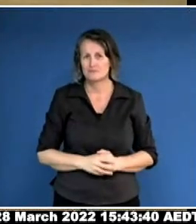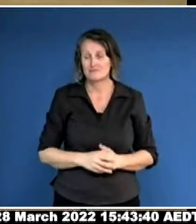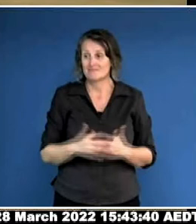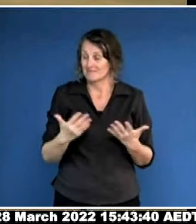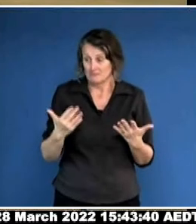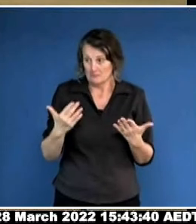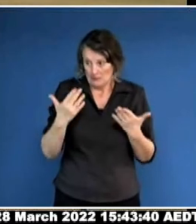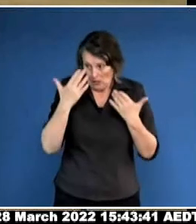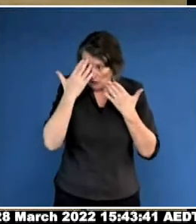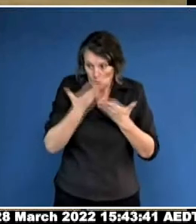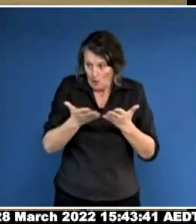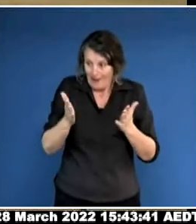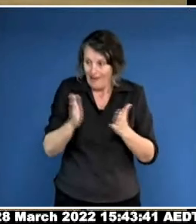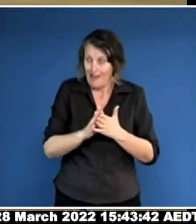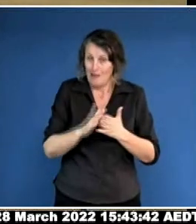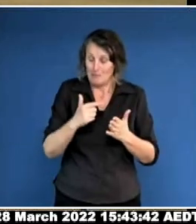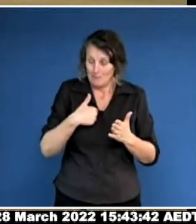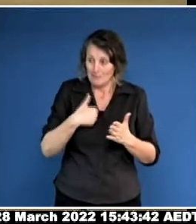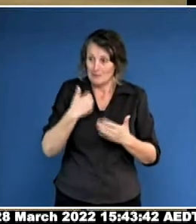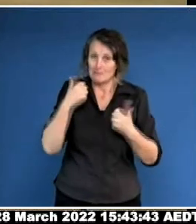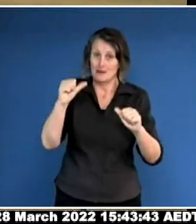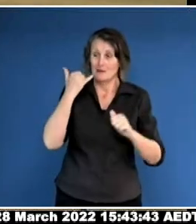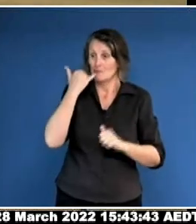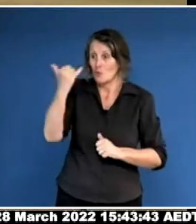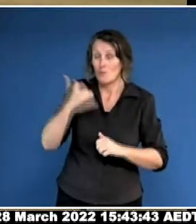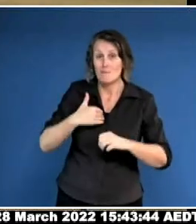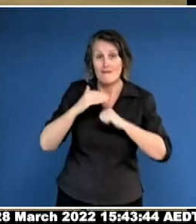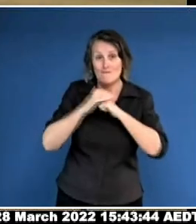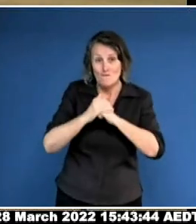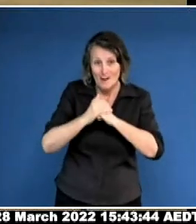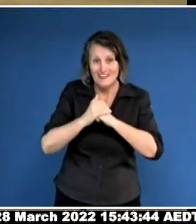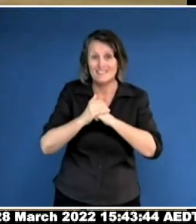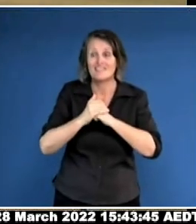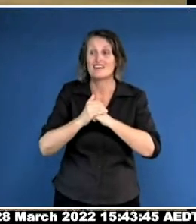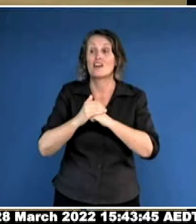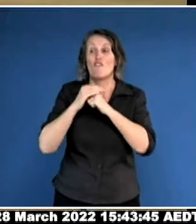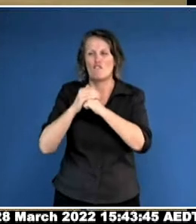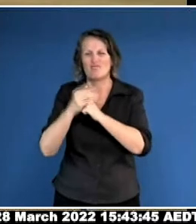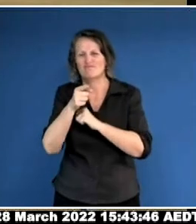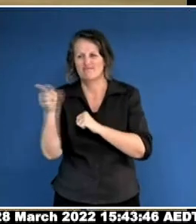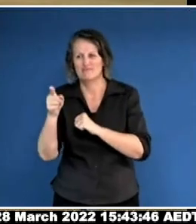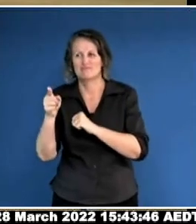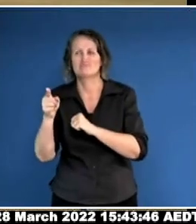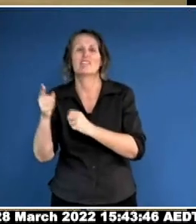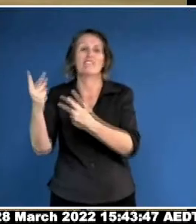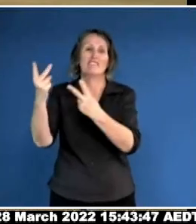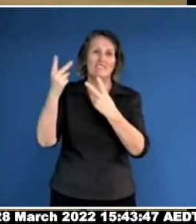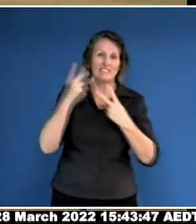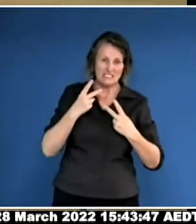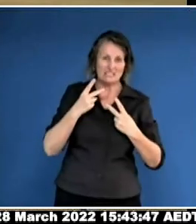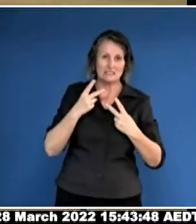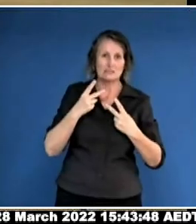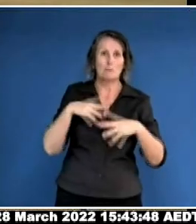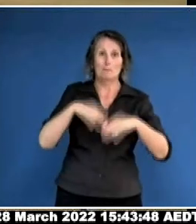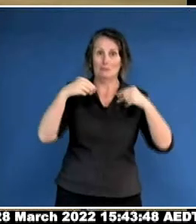Somehow, I managed to ring my friends, and my friend came around with a group of guys to remove me from the property. I remember the look of horror on